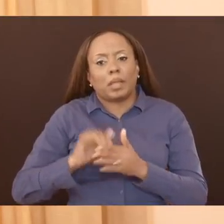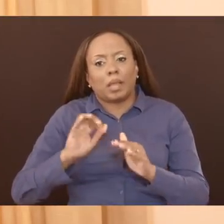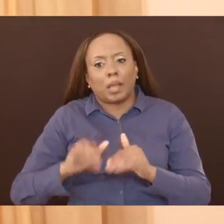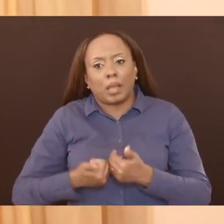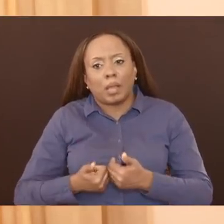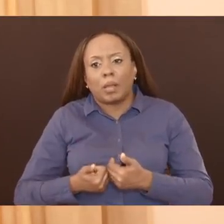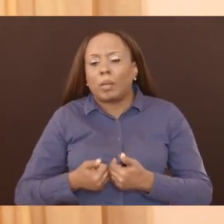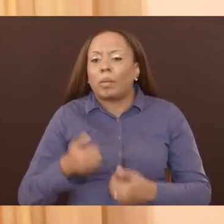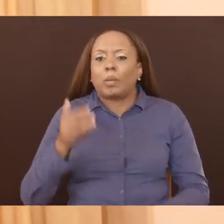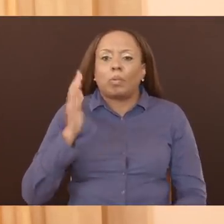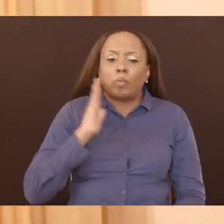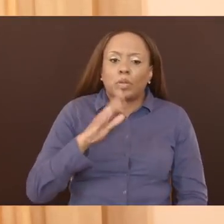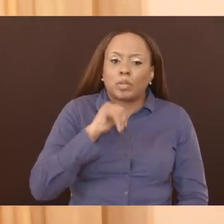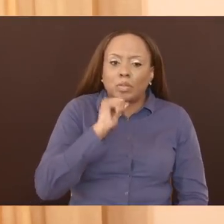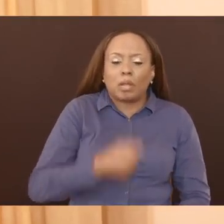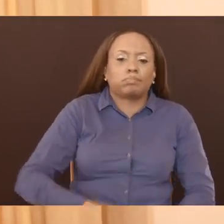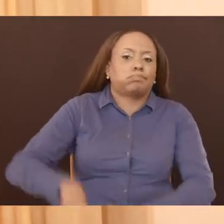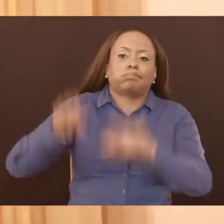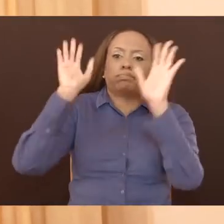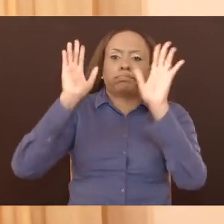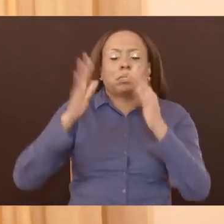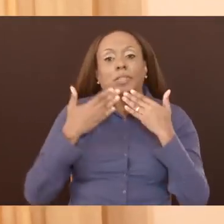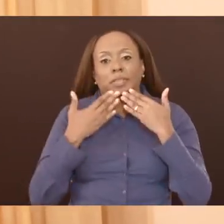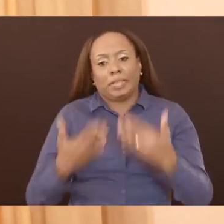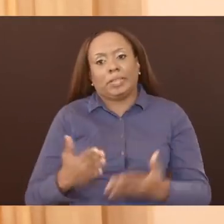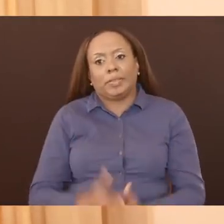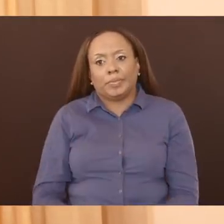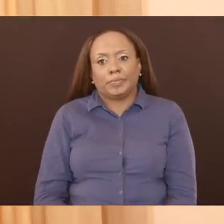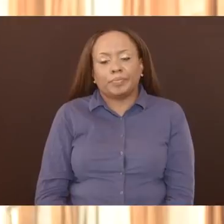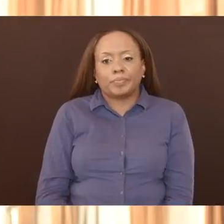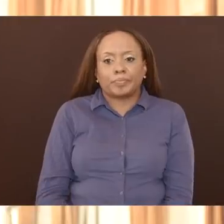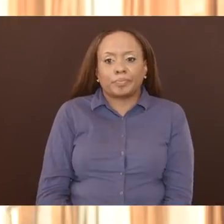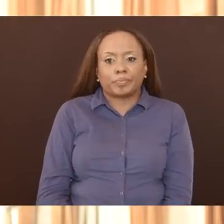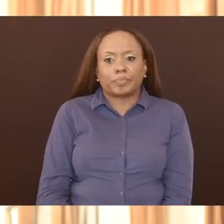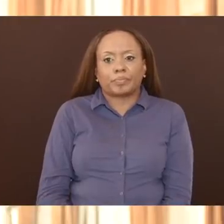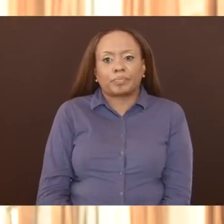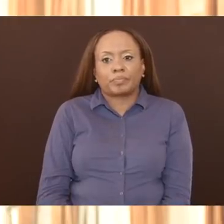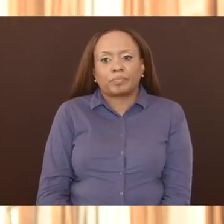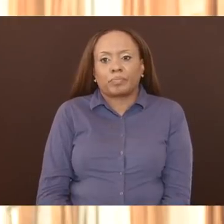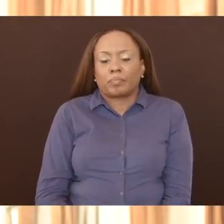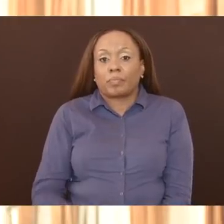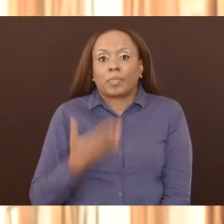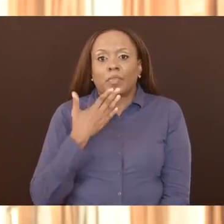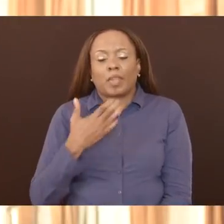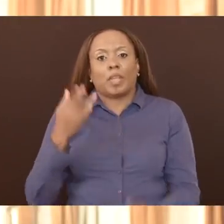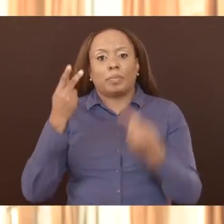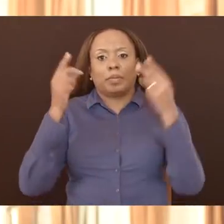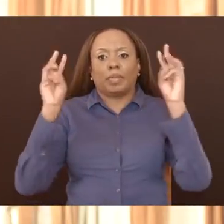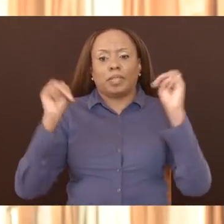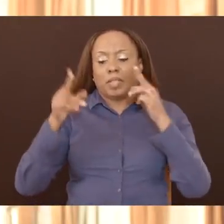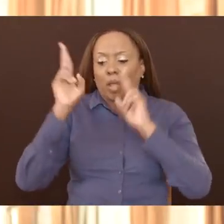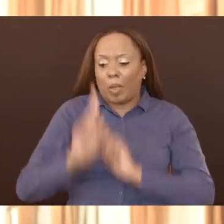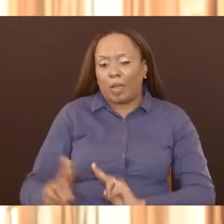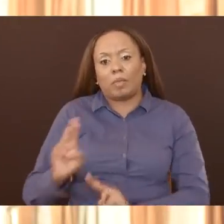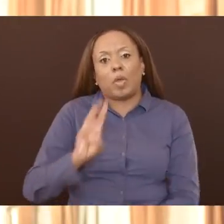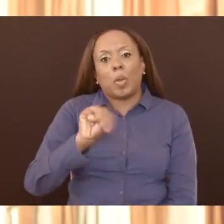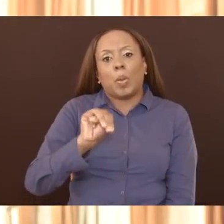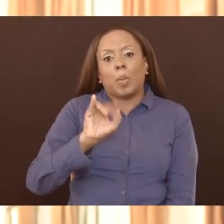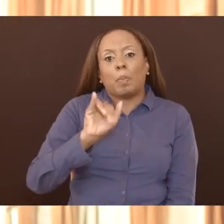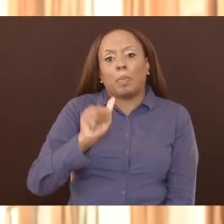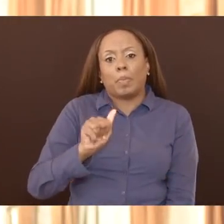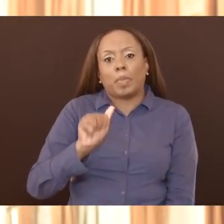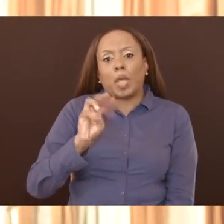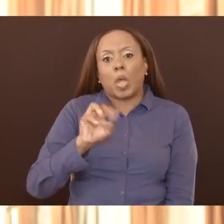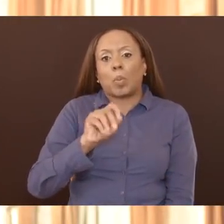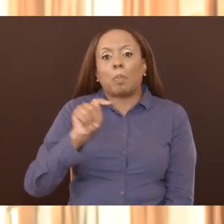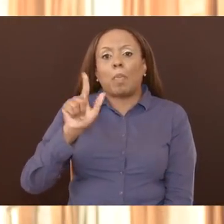have no surrender and no retreat. Thank you very much. And thank you very much, Prime Minister, the Honourable Mia Amor Motley,